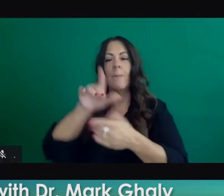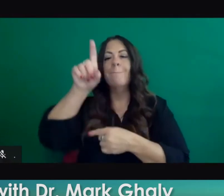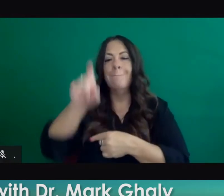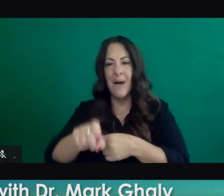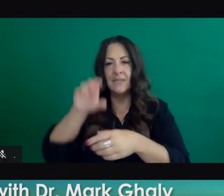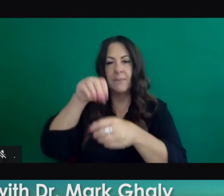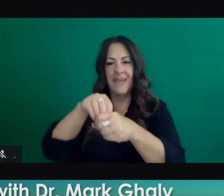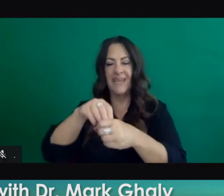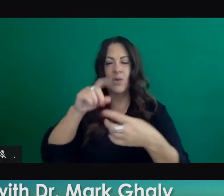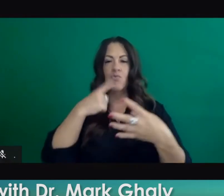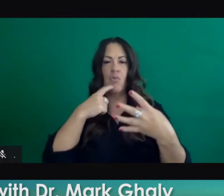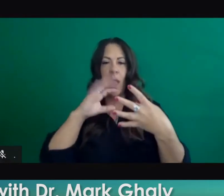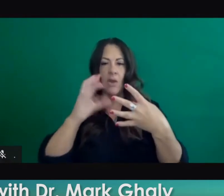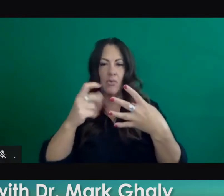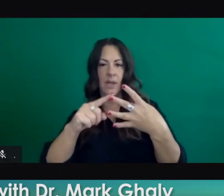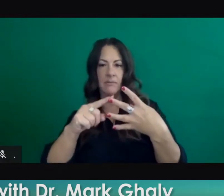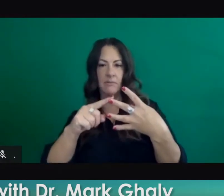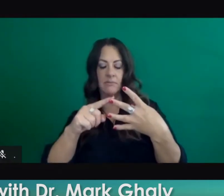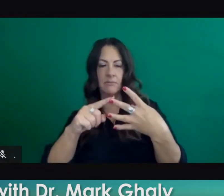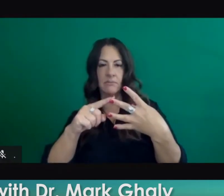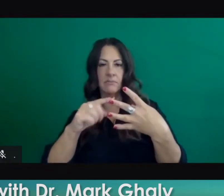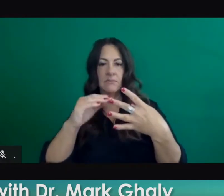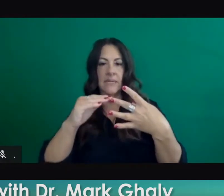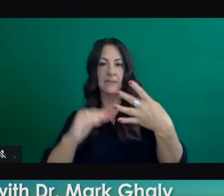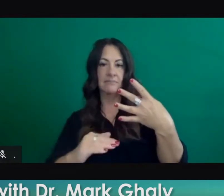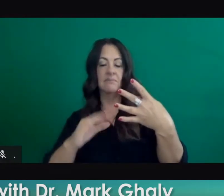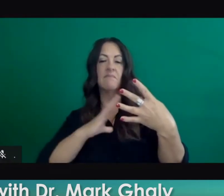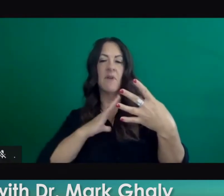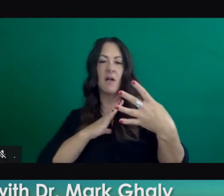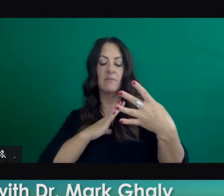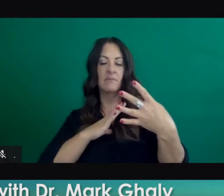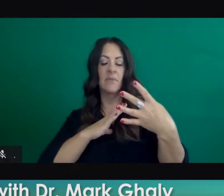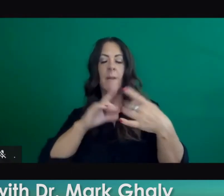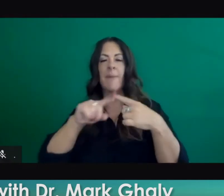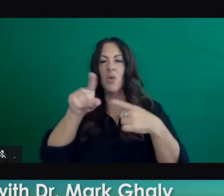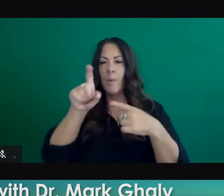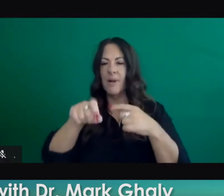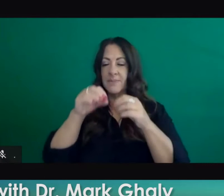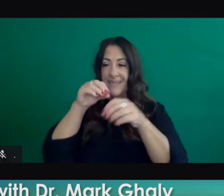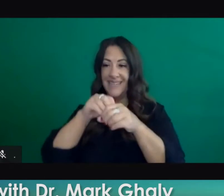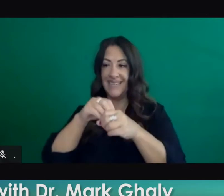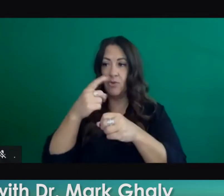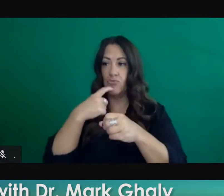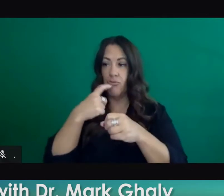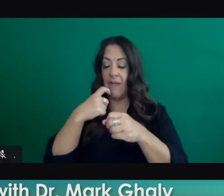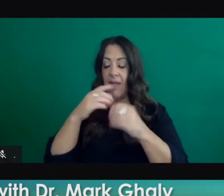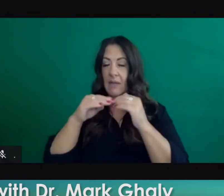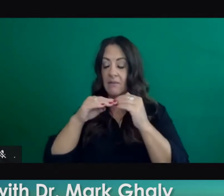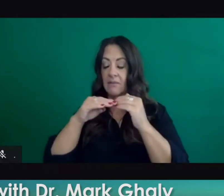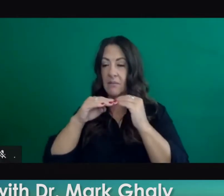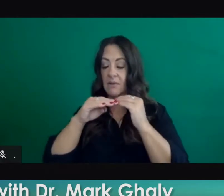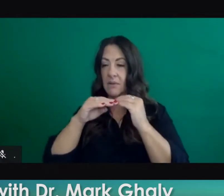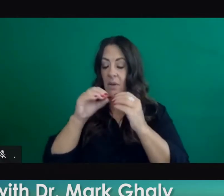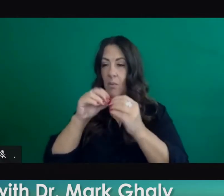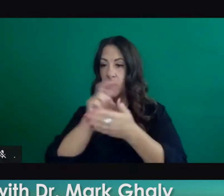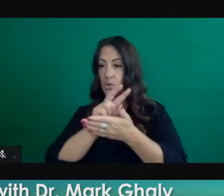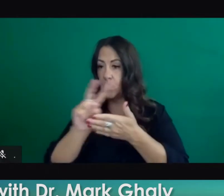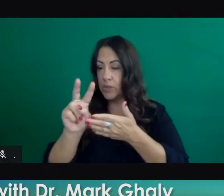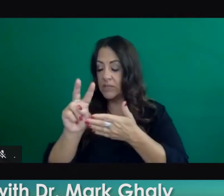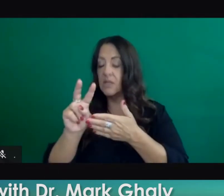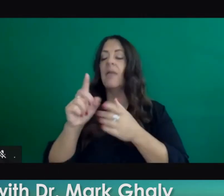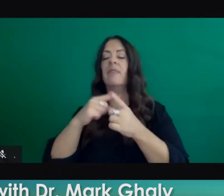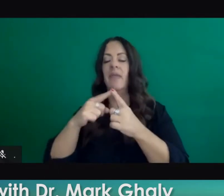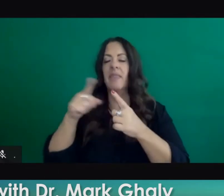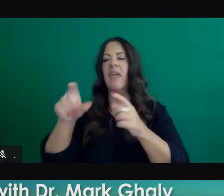2 weeks before moving forward. So some of those counties that moved from purple into red have 2 weeks now